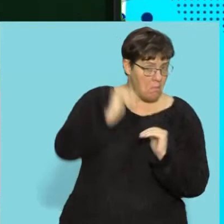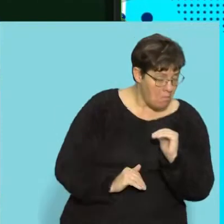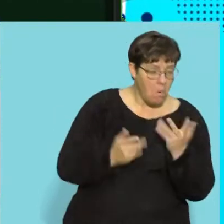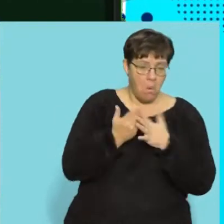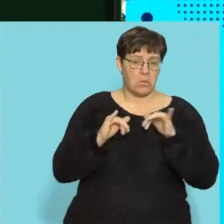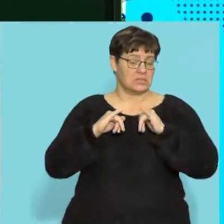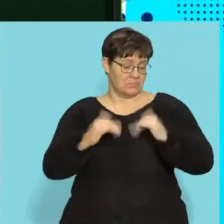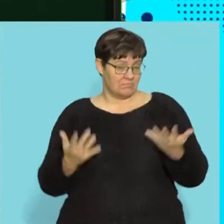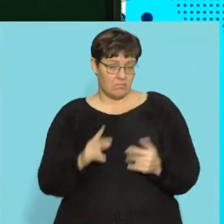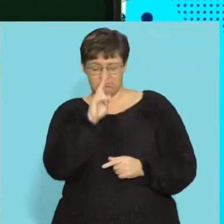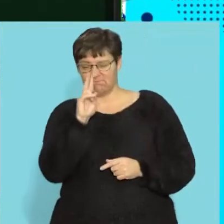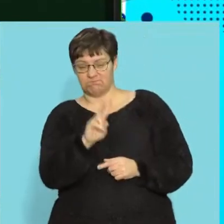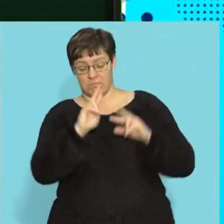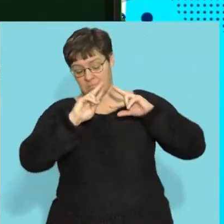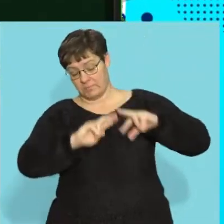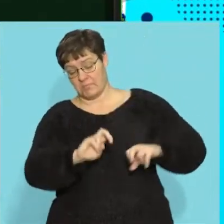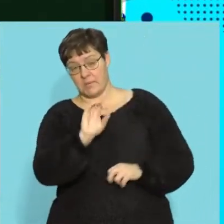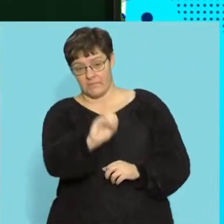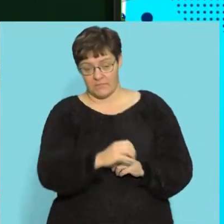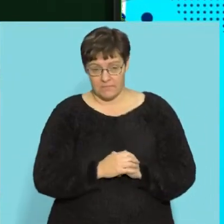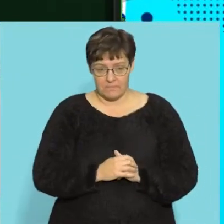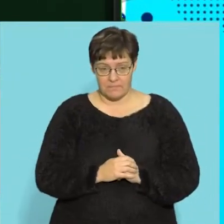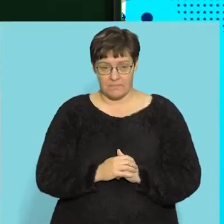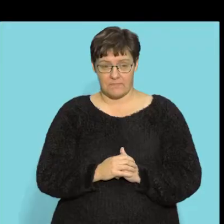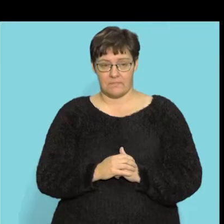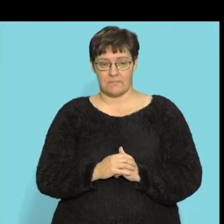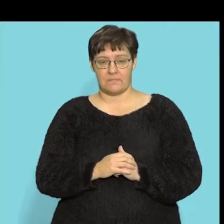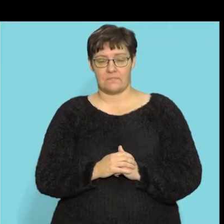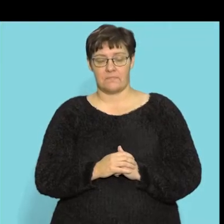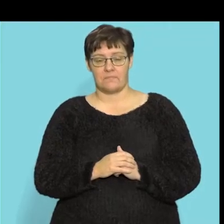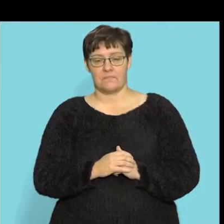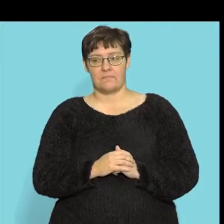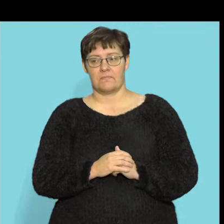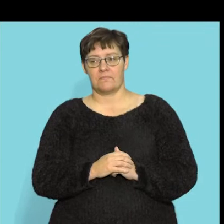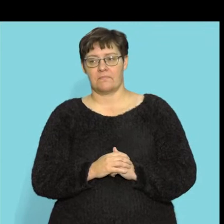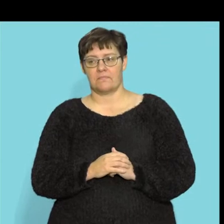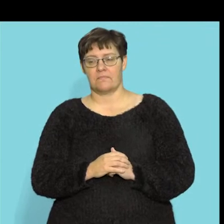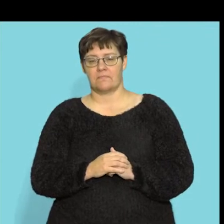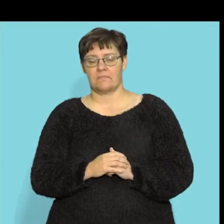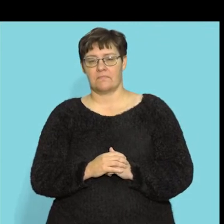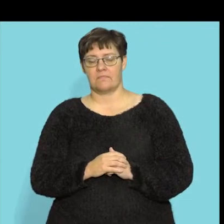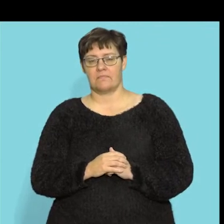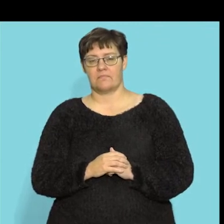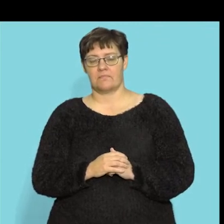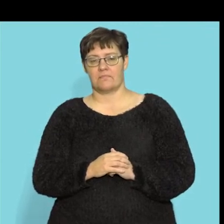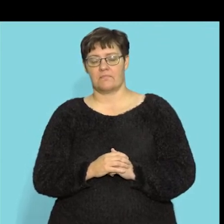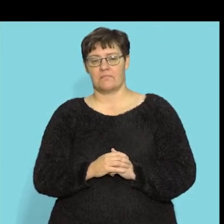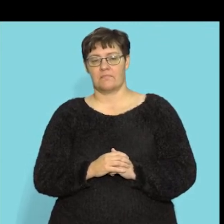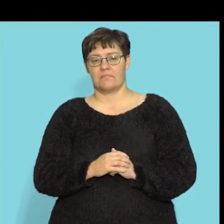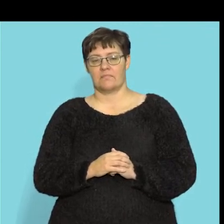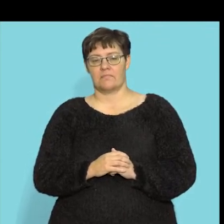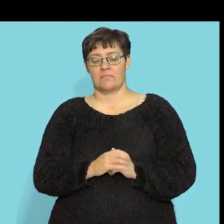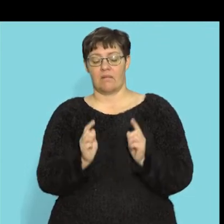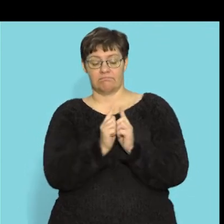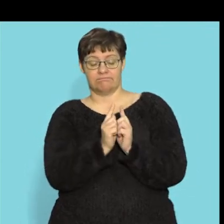exists between length as well as resistance of a material, right? Okay, now there are